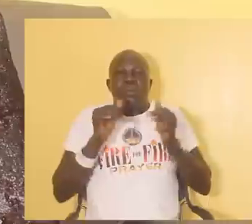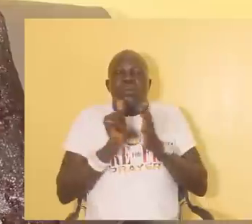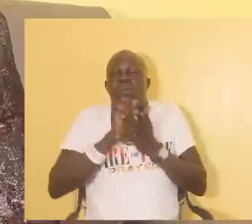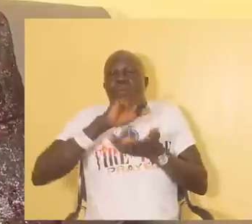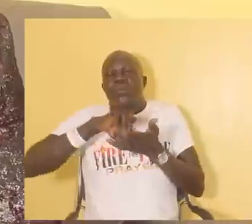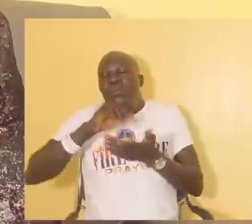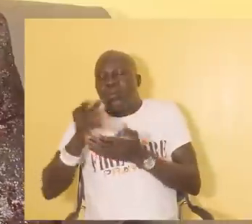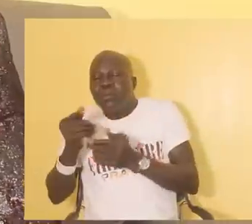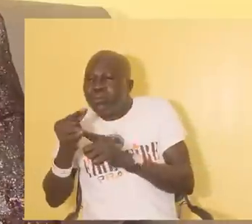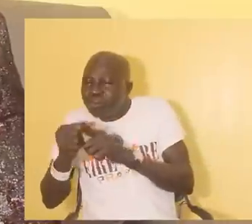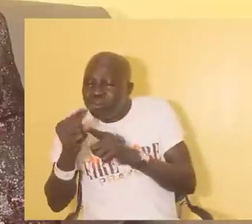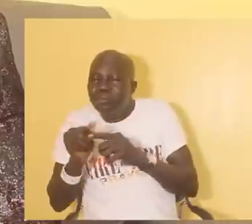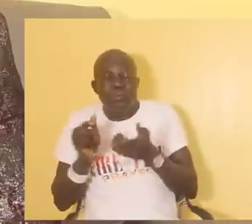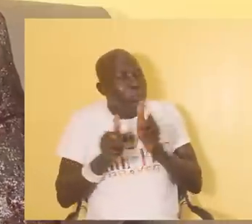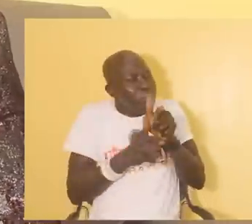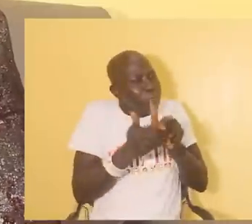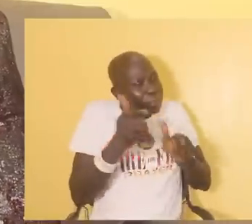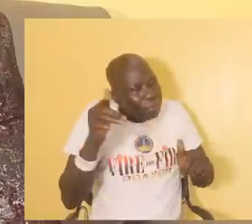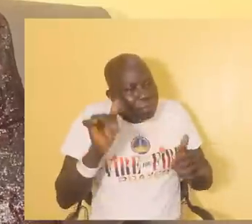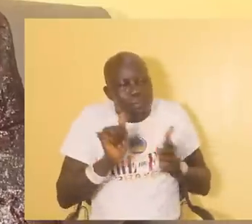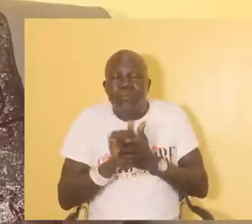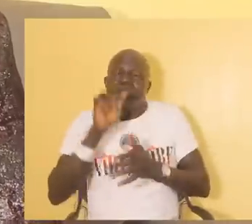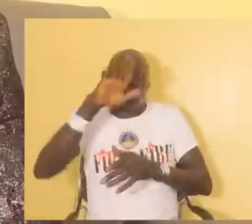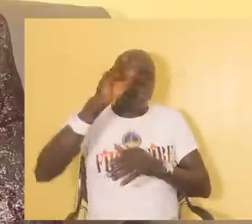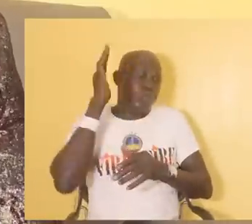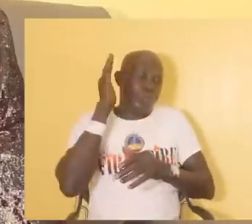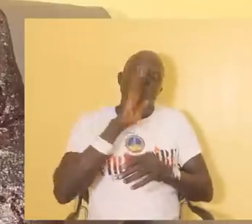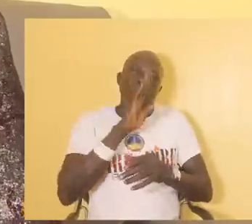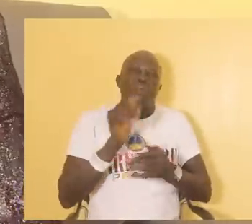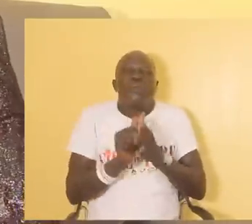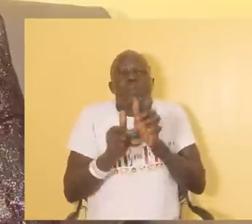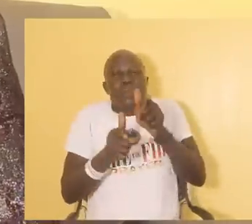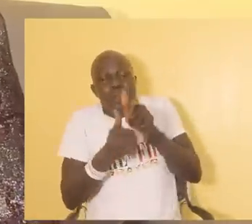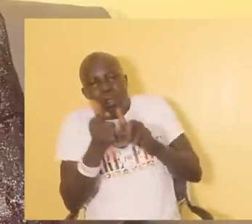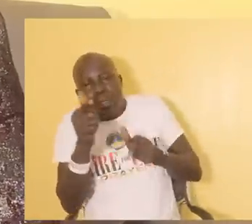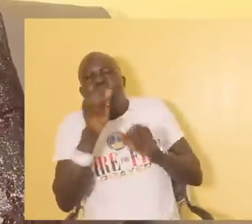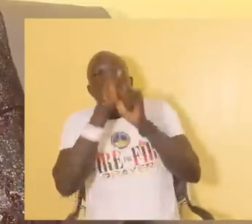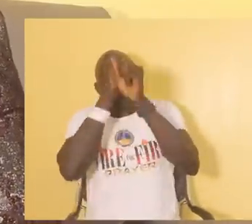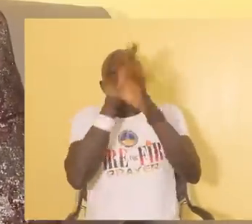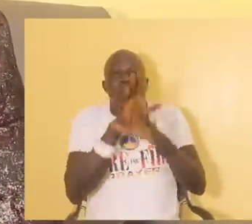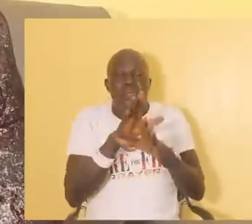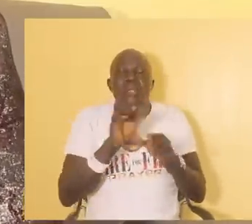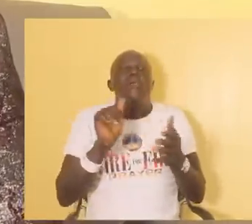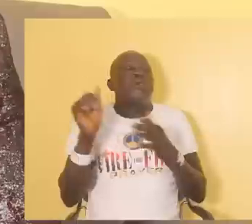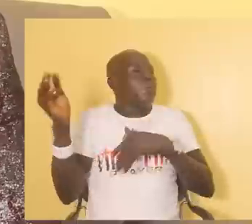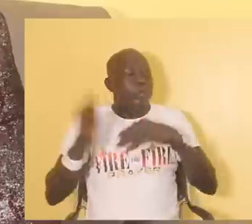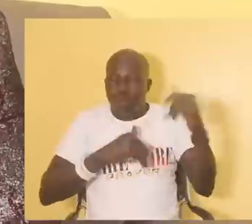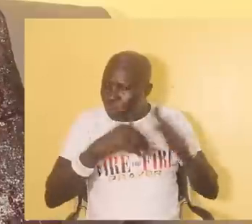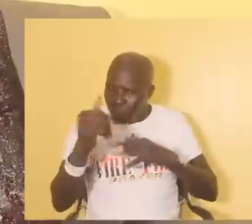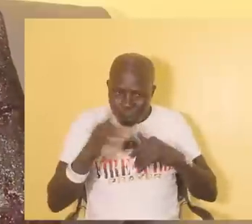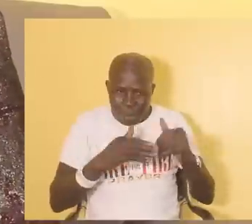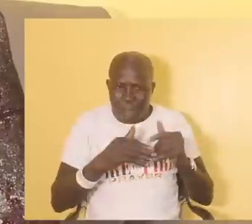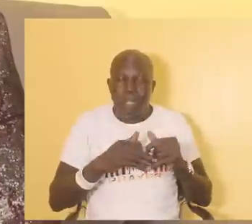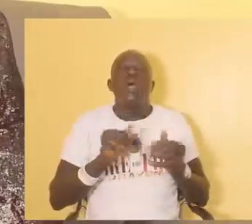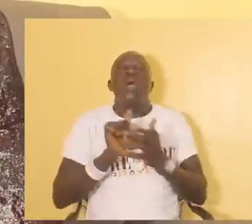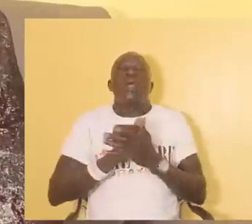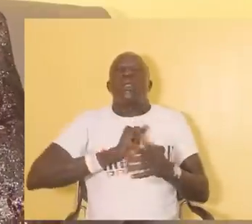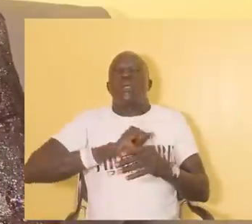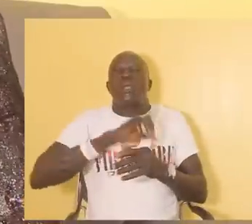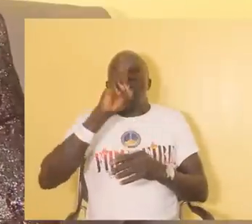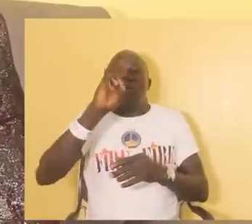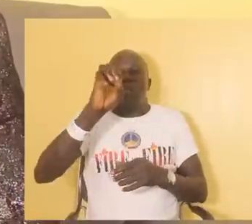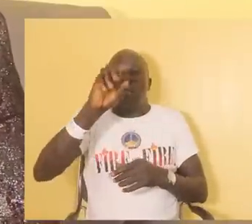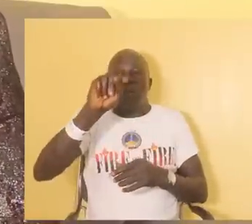very good. Mo dẹ̀ mọ̀ wípé. And I know that. O gbọ́dọ̀ DNA ìbùkún. You must be blessed. And alabajo. No wonder. Ninu Deuteronomy. Book of